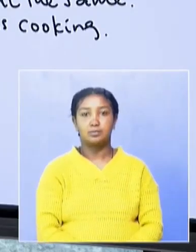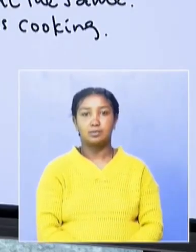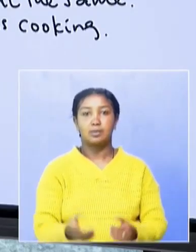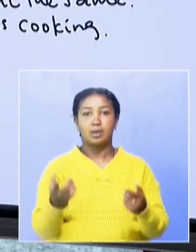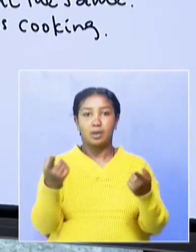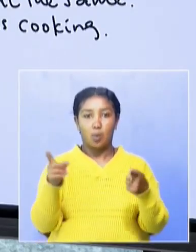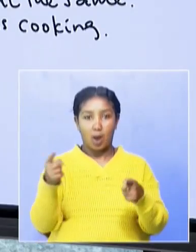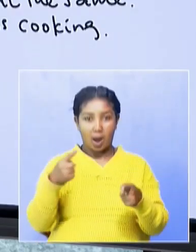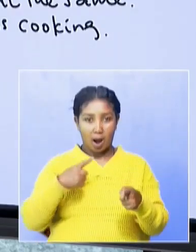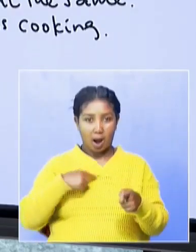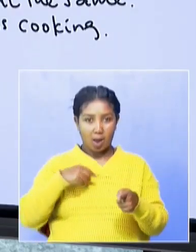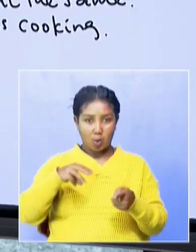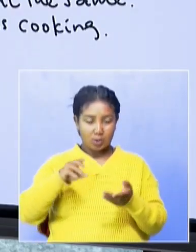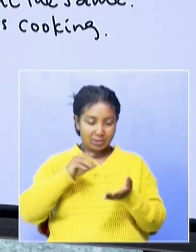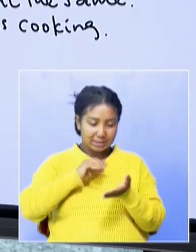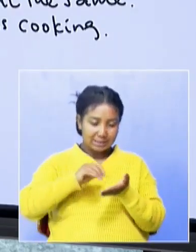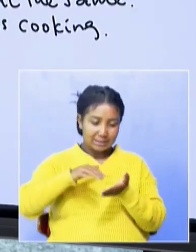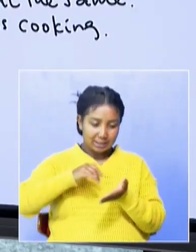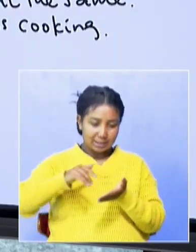While I was